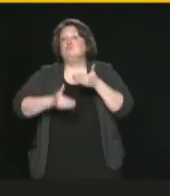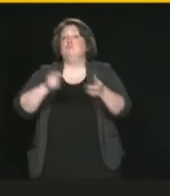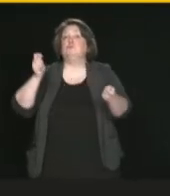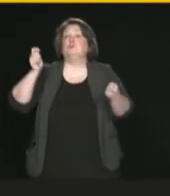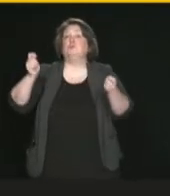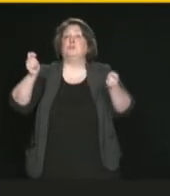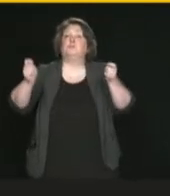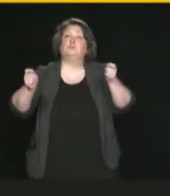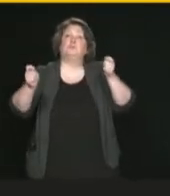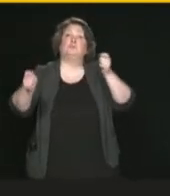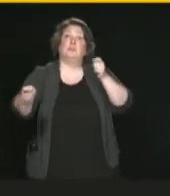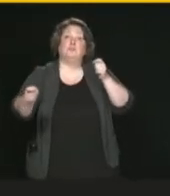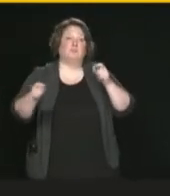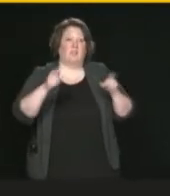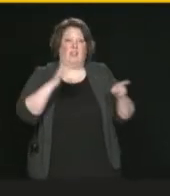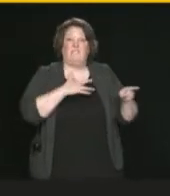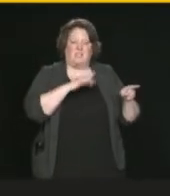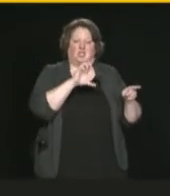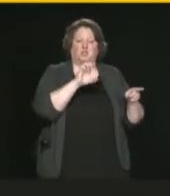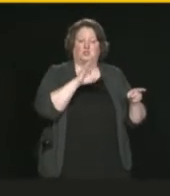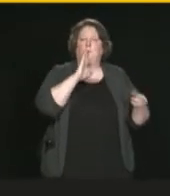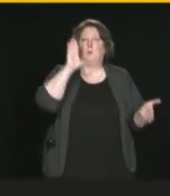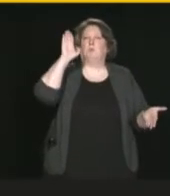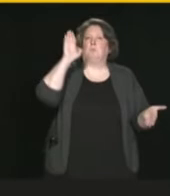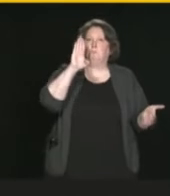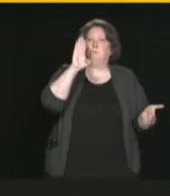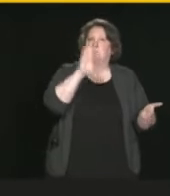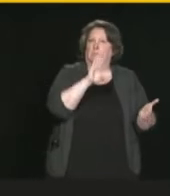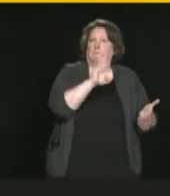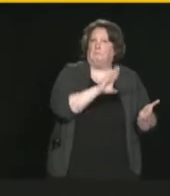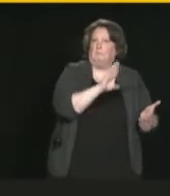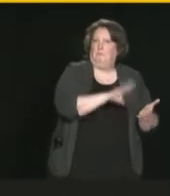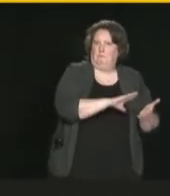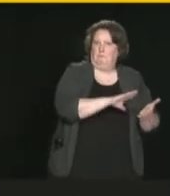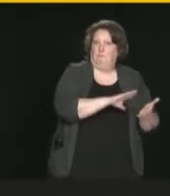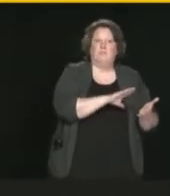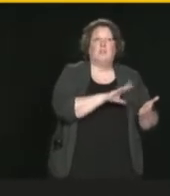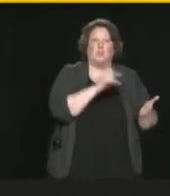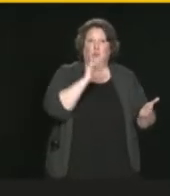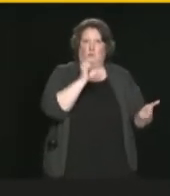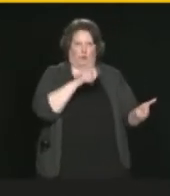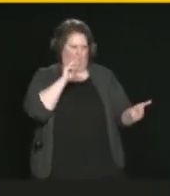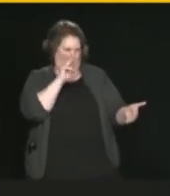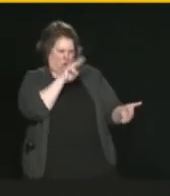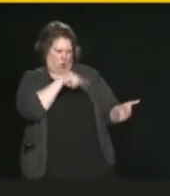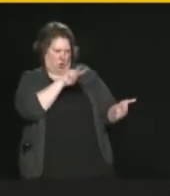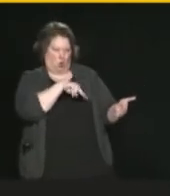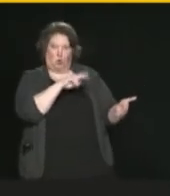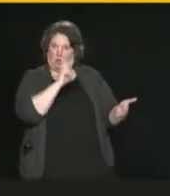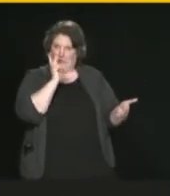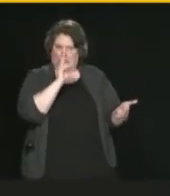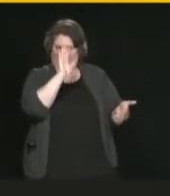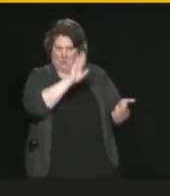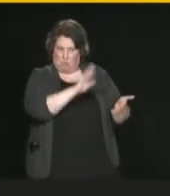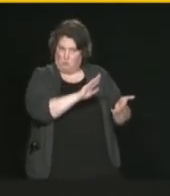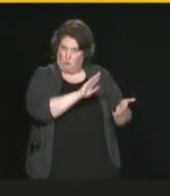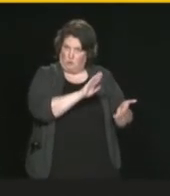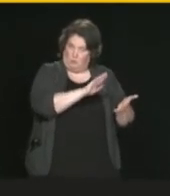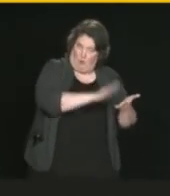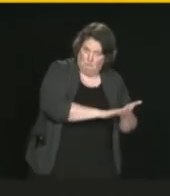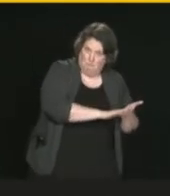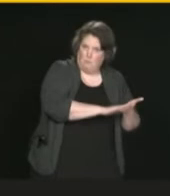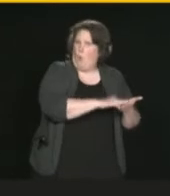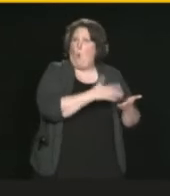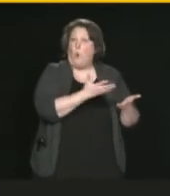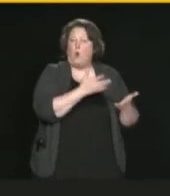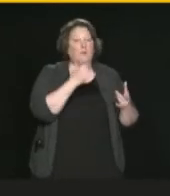the CERB, and therefore we will be making changes to the system. But the system is operating step by